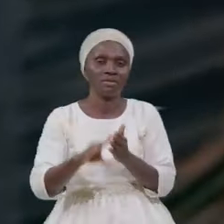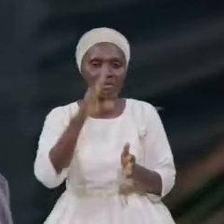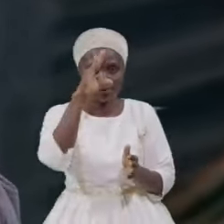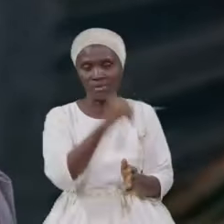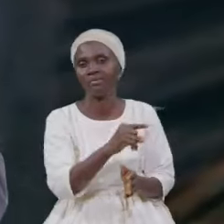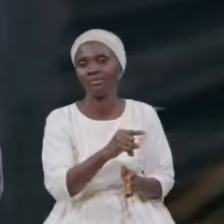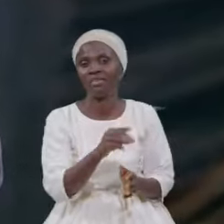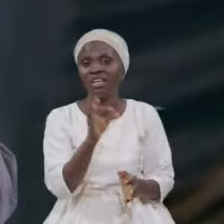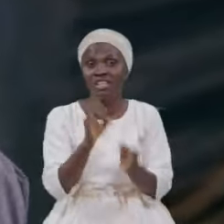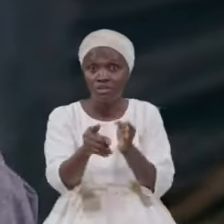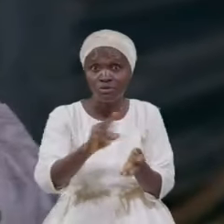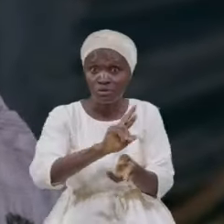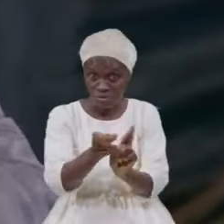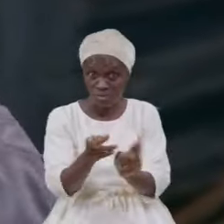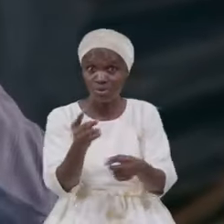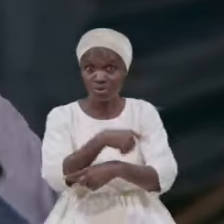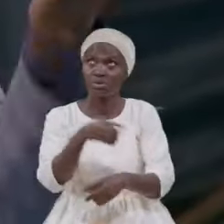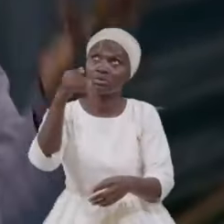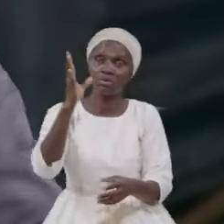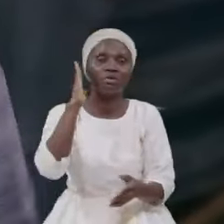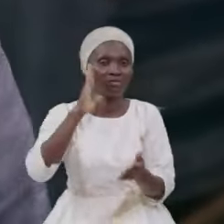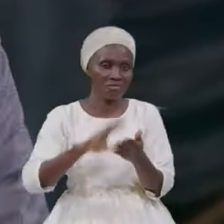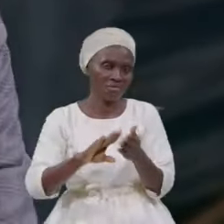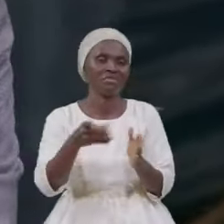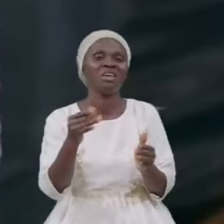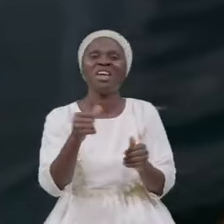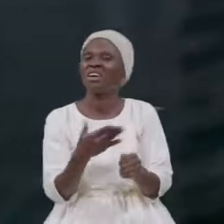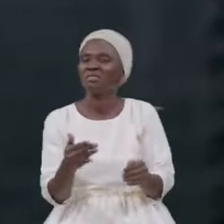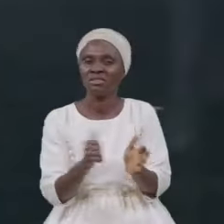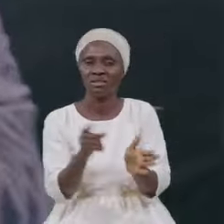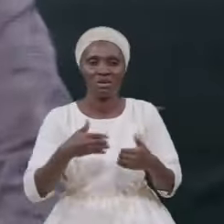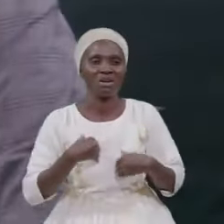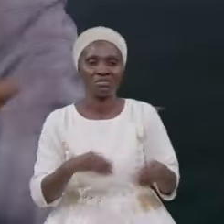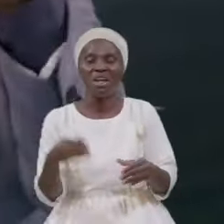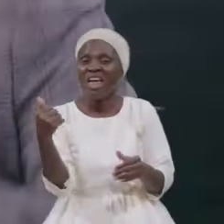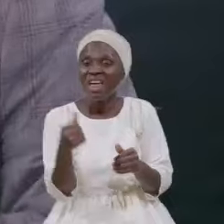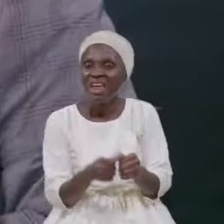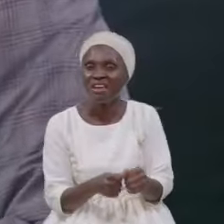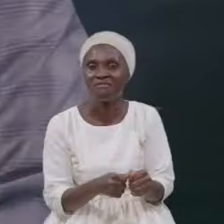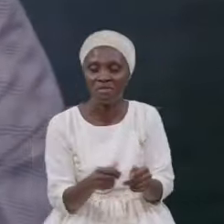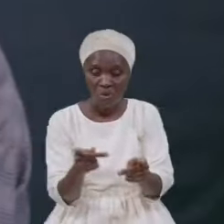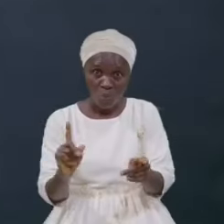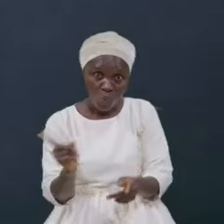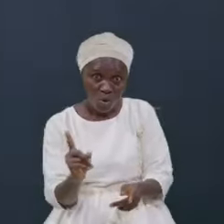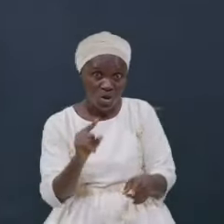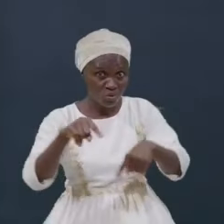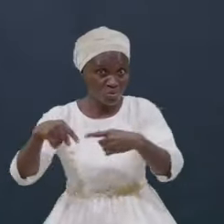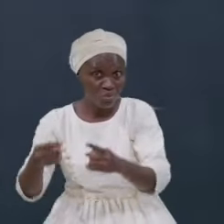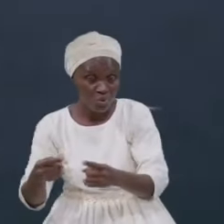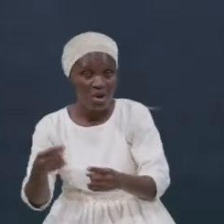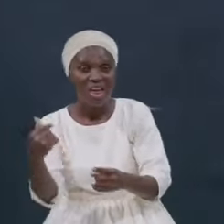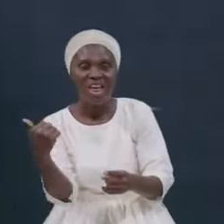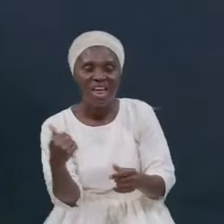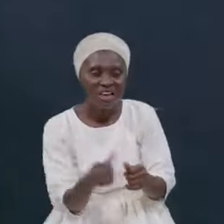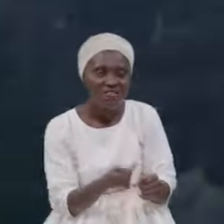you've done, everywhere you've gone, every evil you've done, public or private, the Lord will forgive